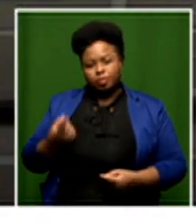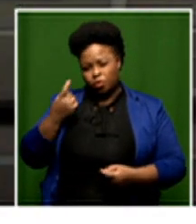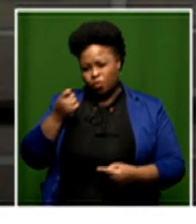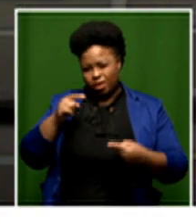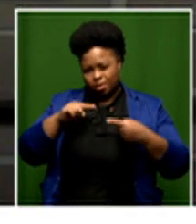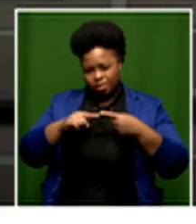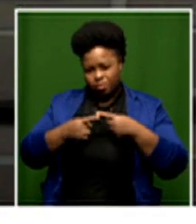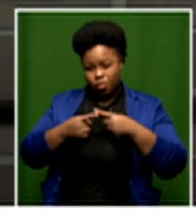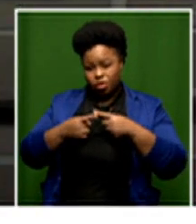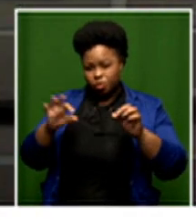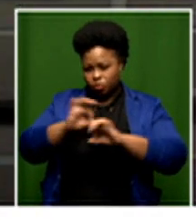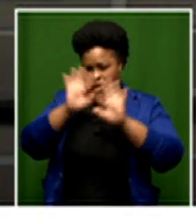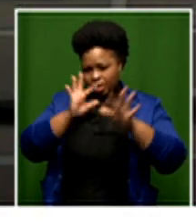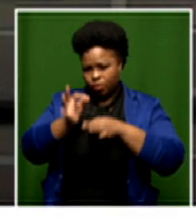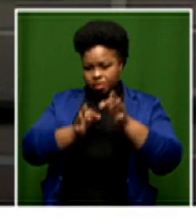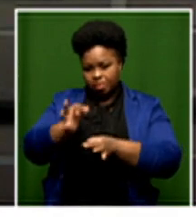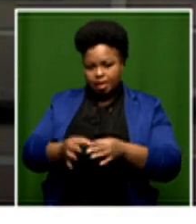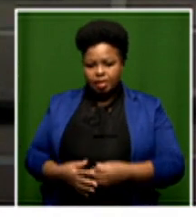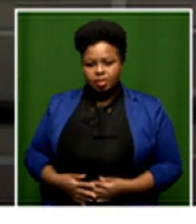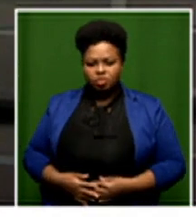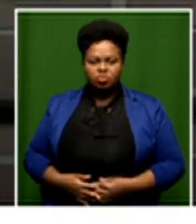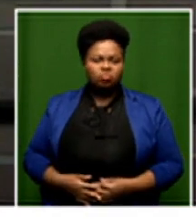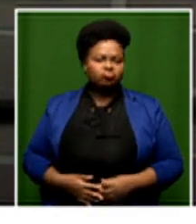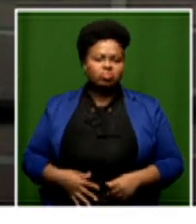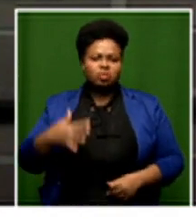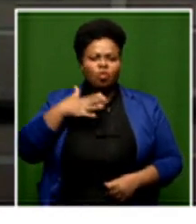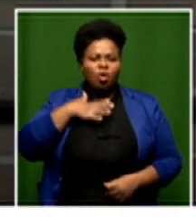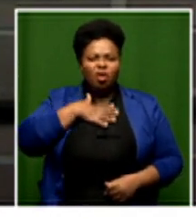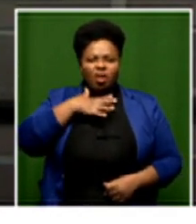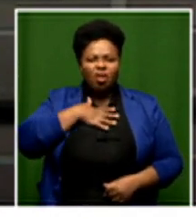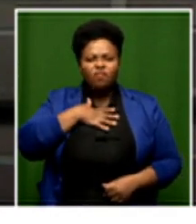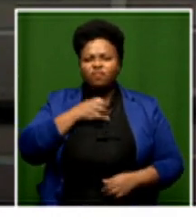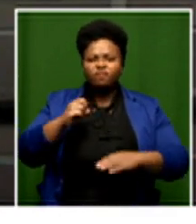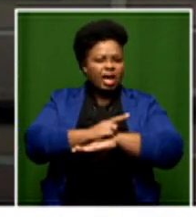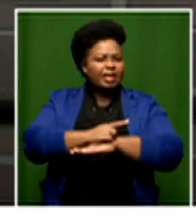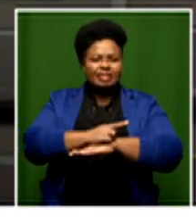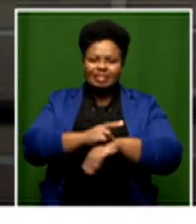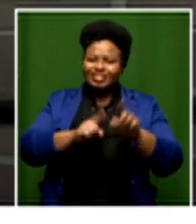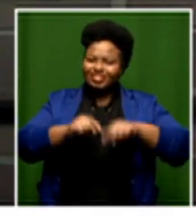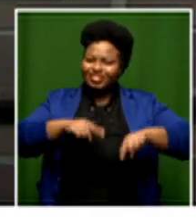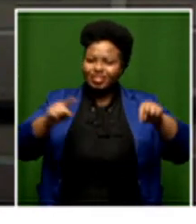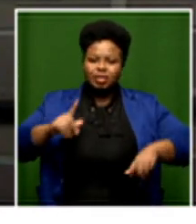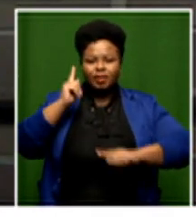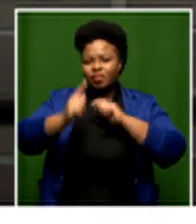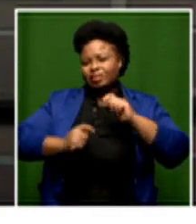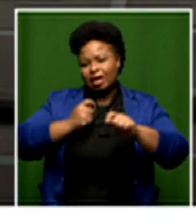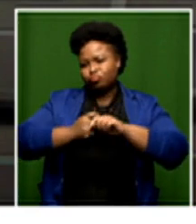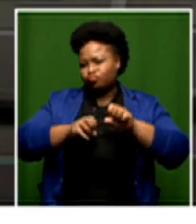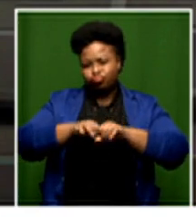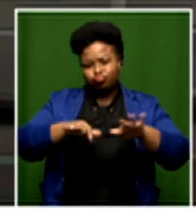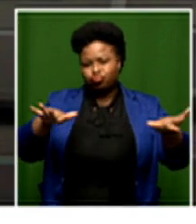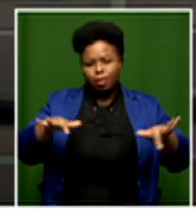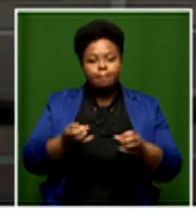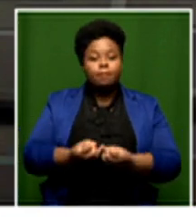up. There are many different types of respiratory viruses, and unfortunately, those circulate in the